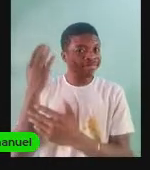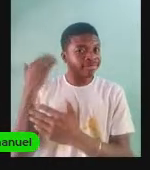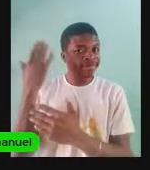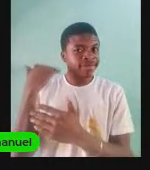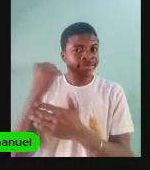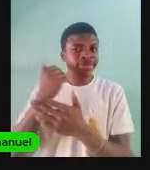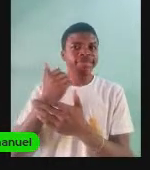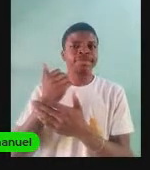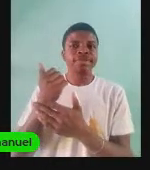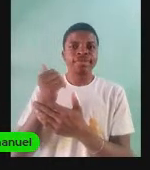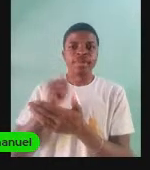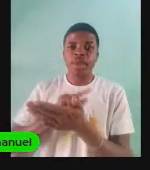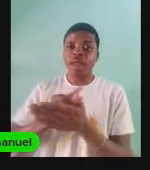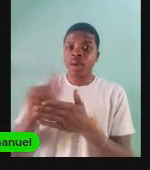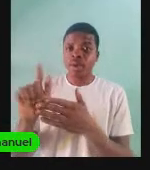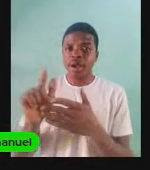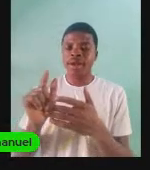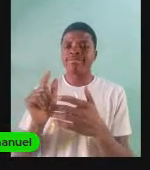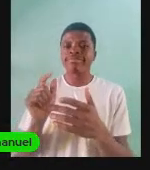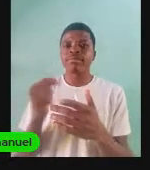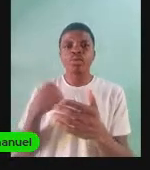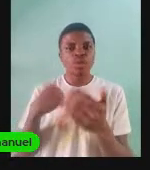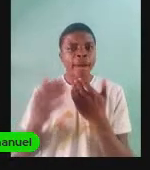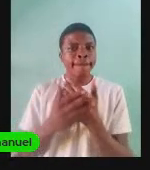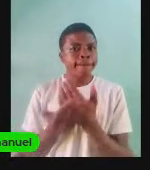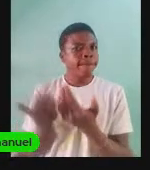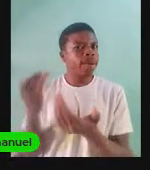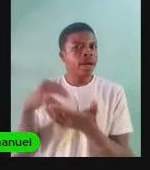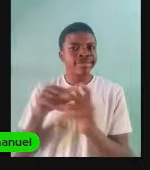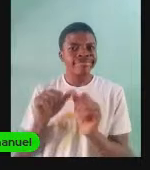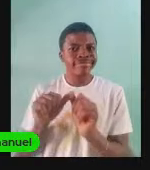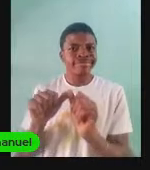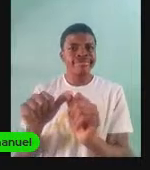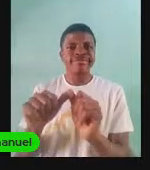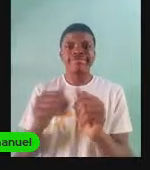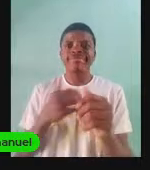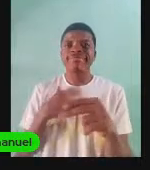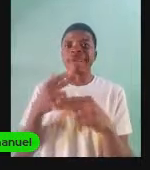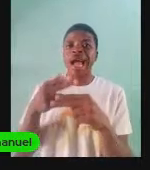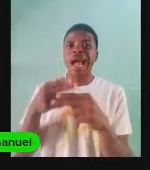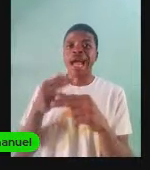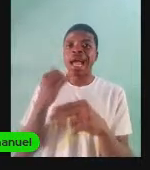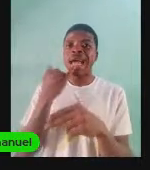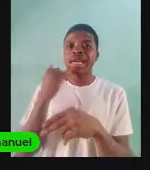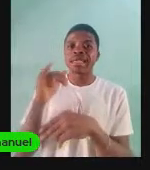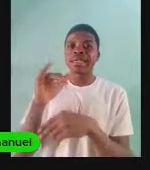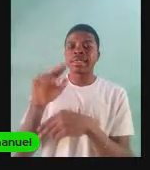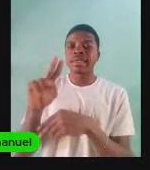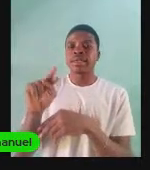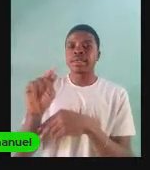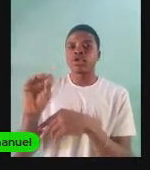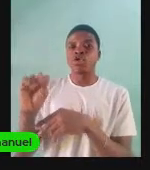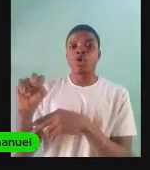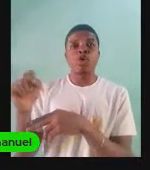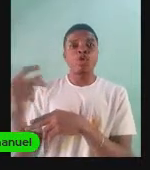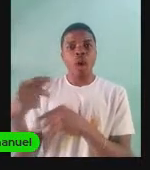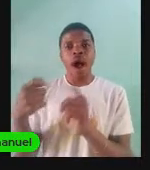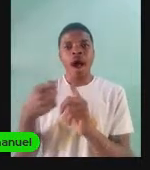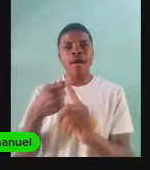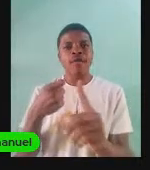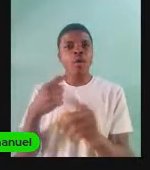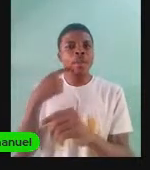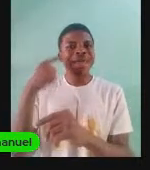again this week on our graphic design. And once again, my name is Varashi Shakunwa from DevCode Africa.